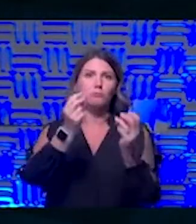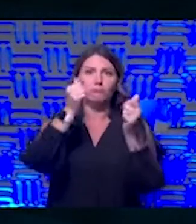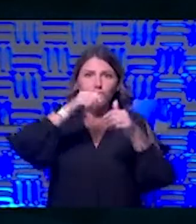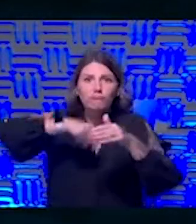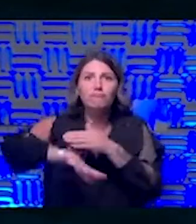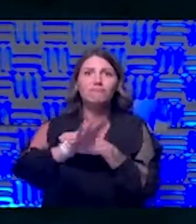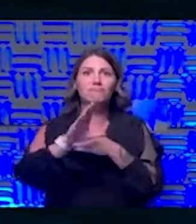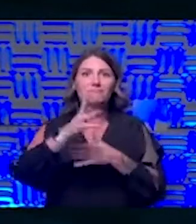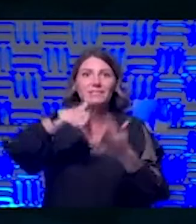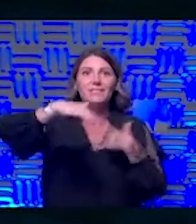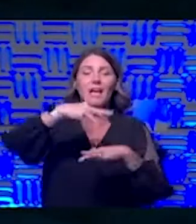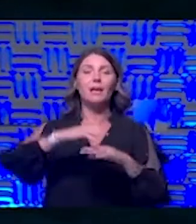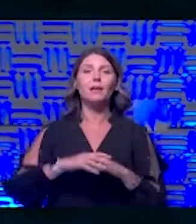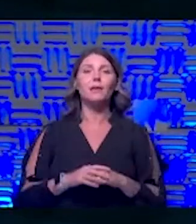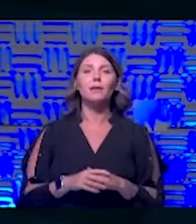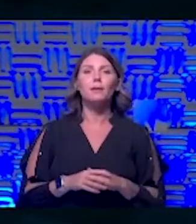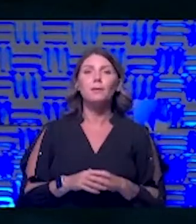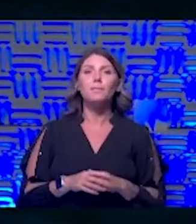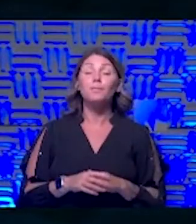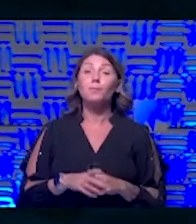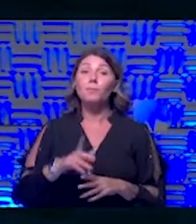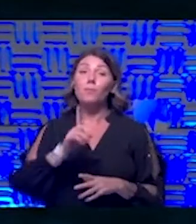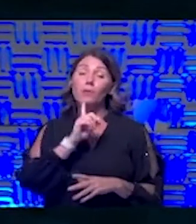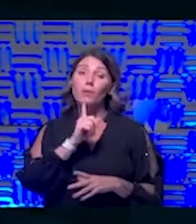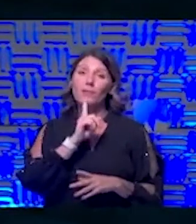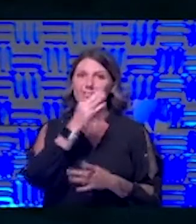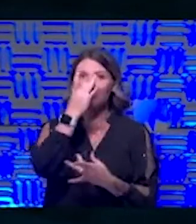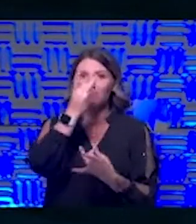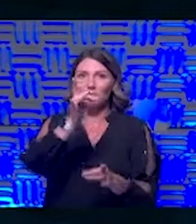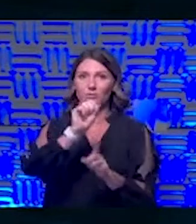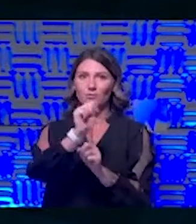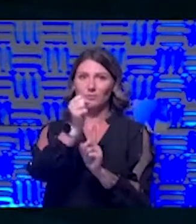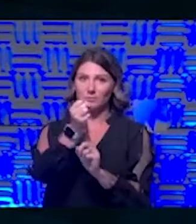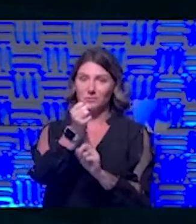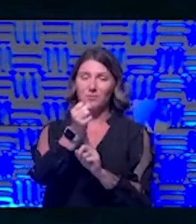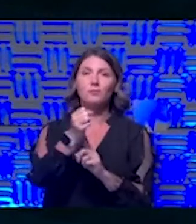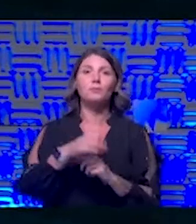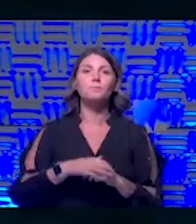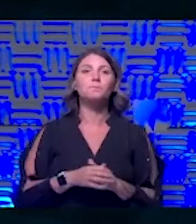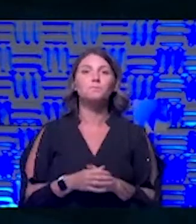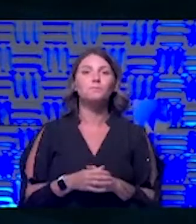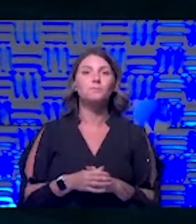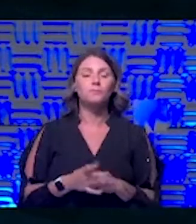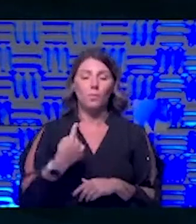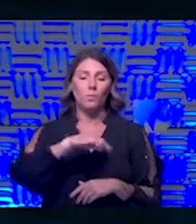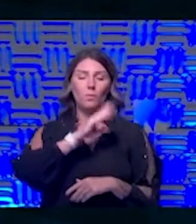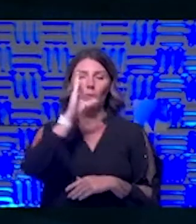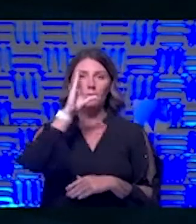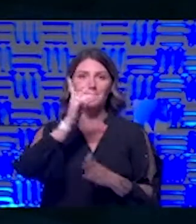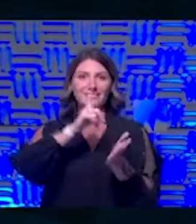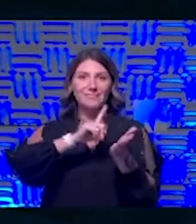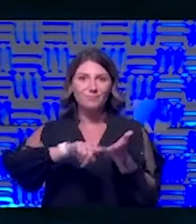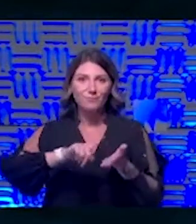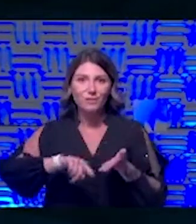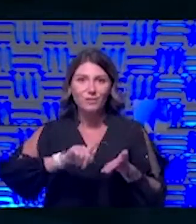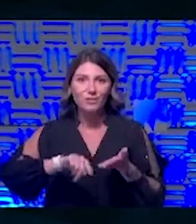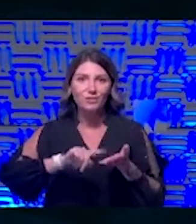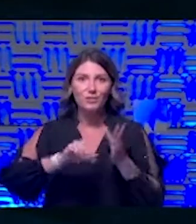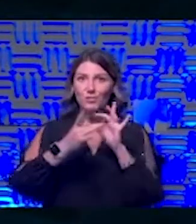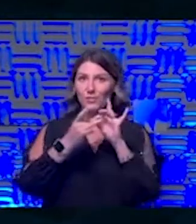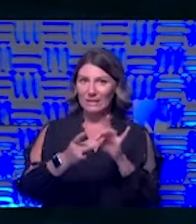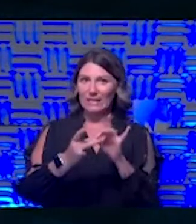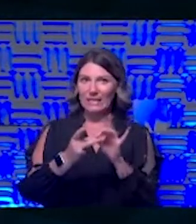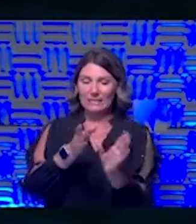Well, I think that this has been a really interesting situation, and I think that we're going to see research done on the psychology